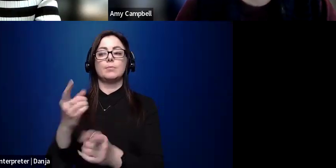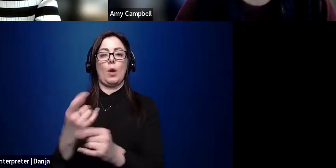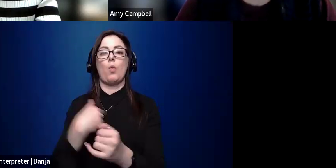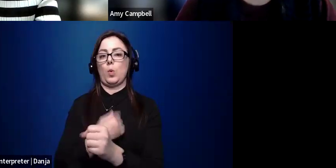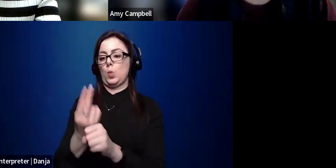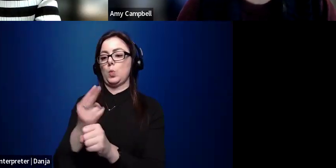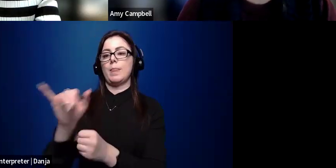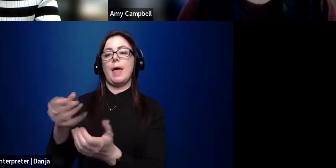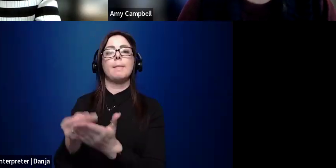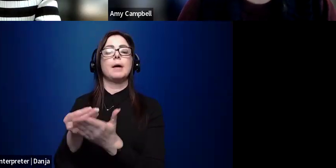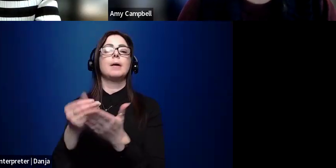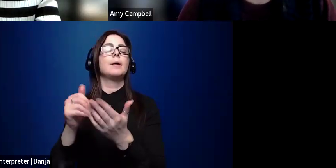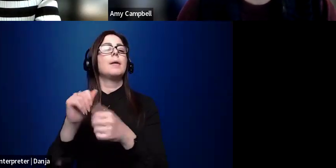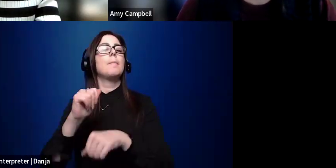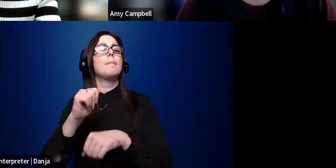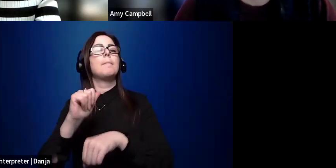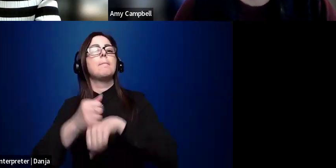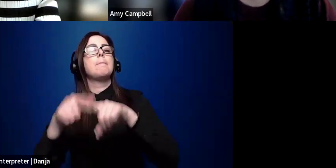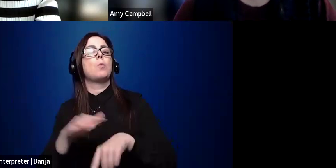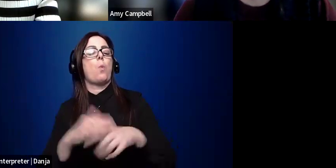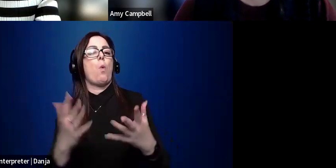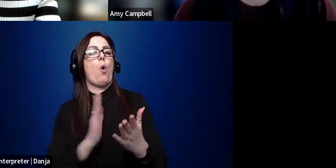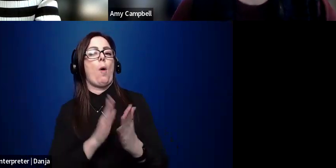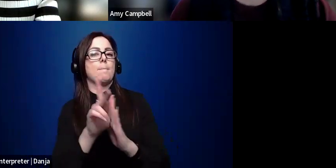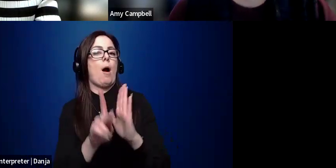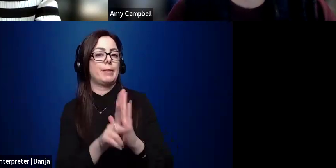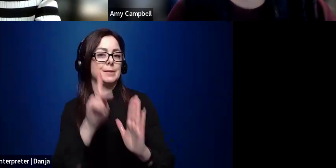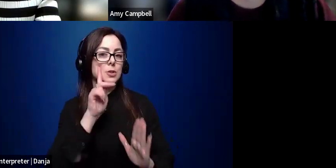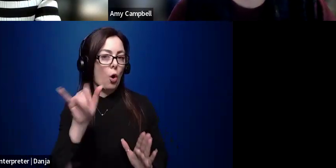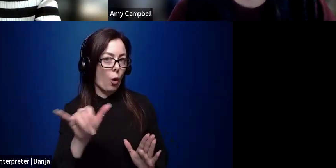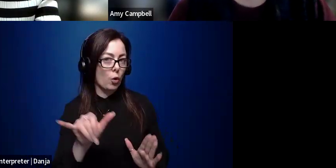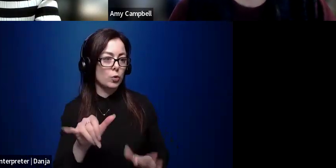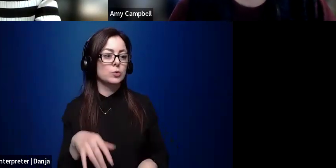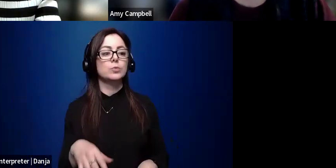are. So it's a required